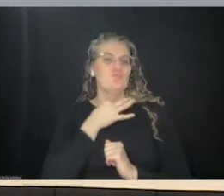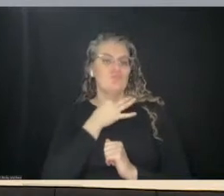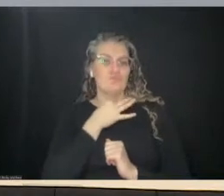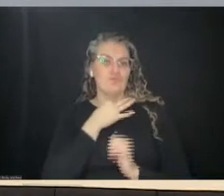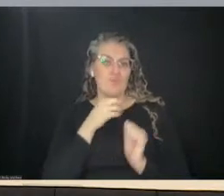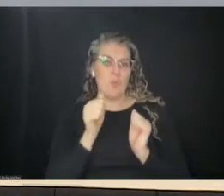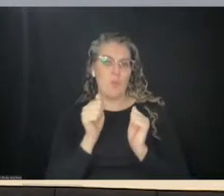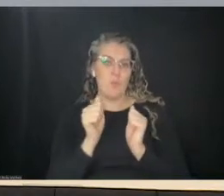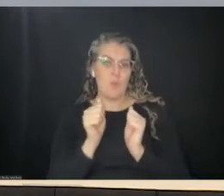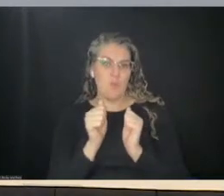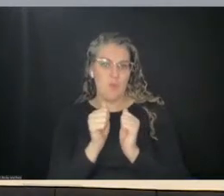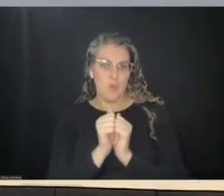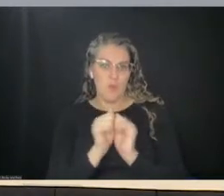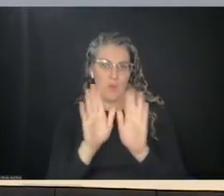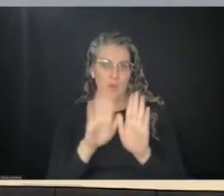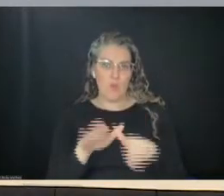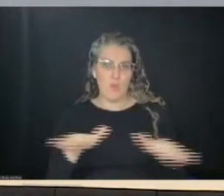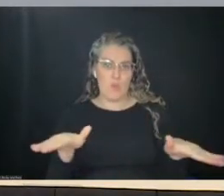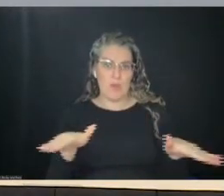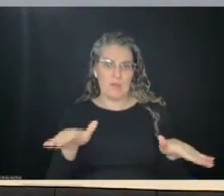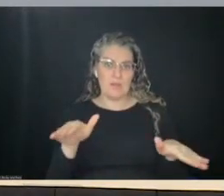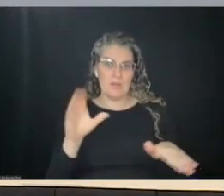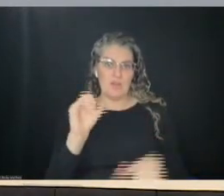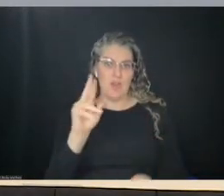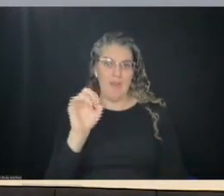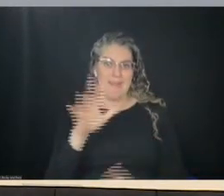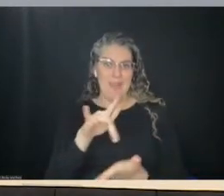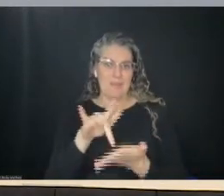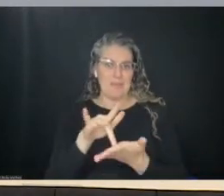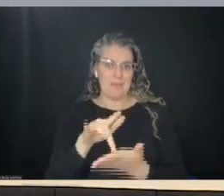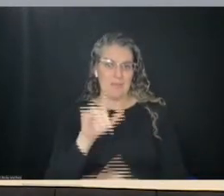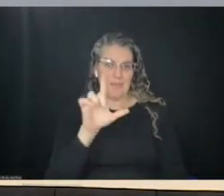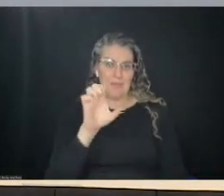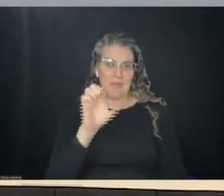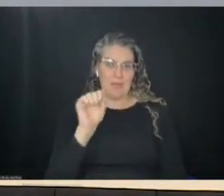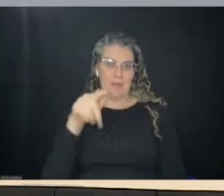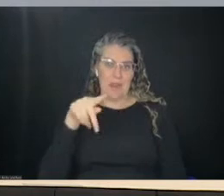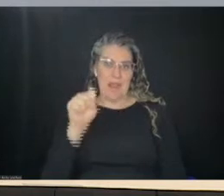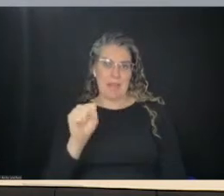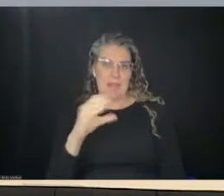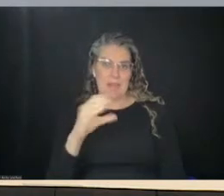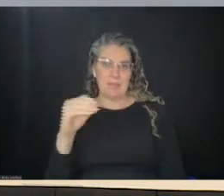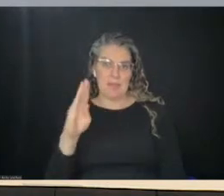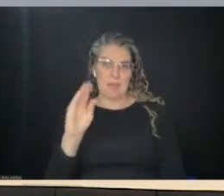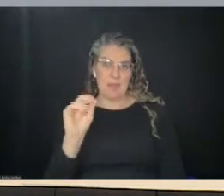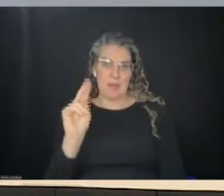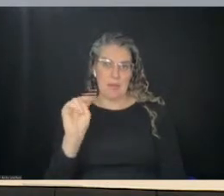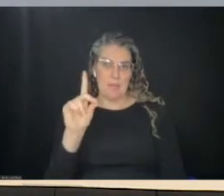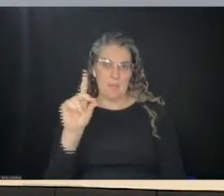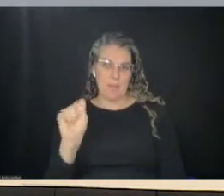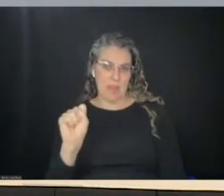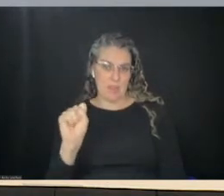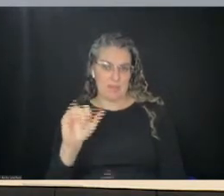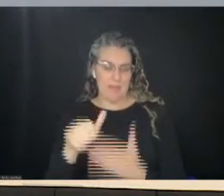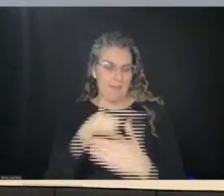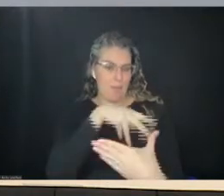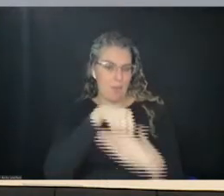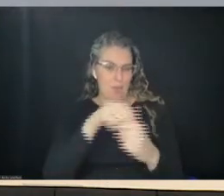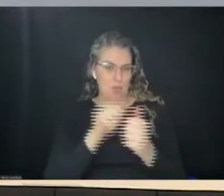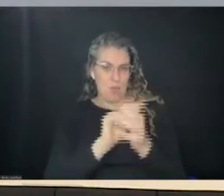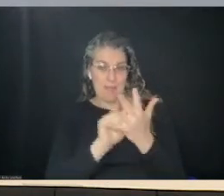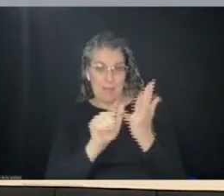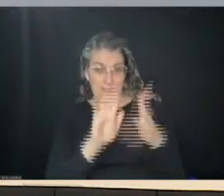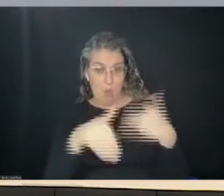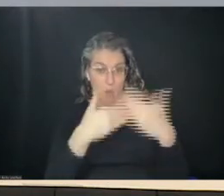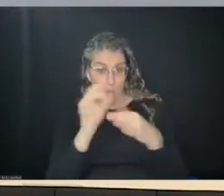Bounds Child Care Center. Things got tied up last week with the reopening plan. I'm just wondering, has everyone tested negative,